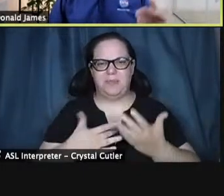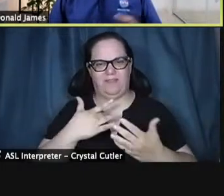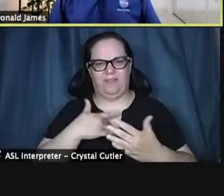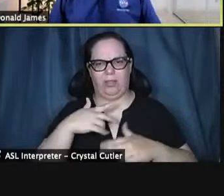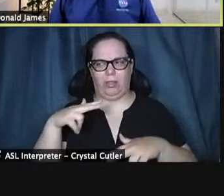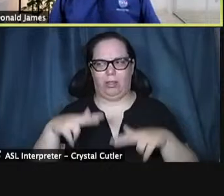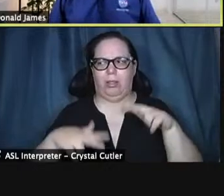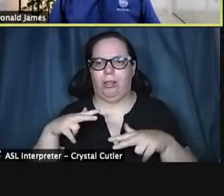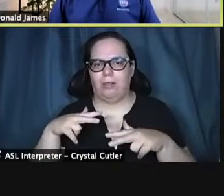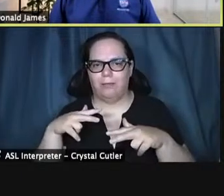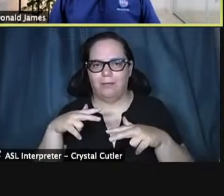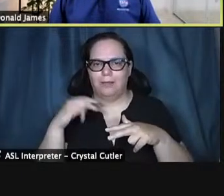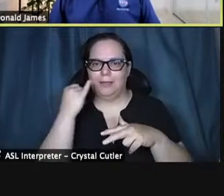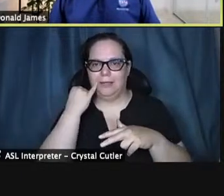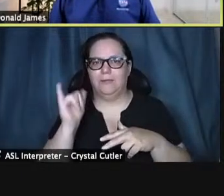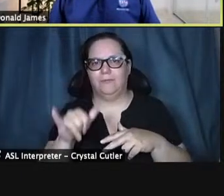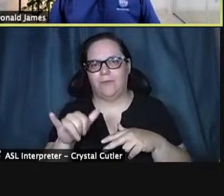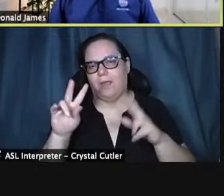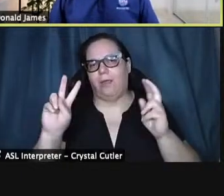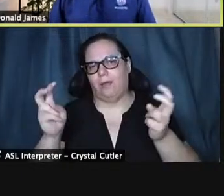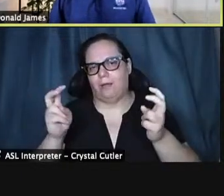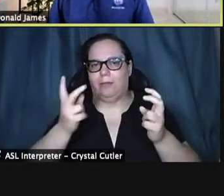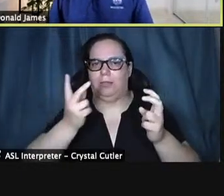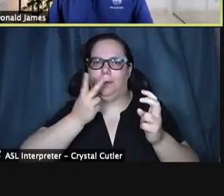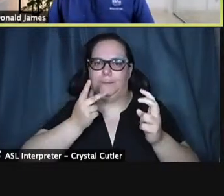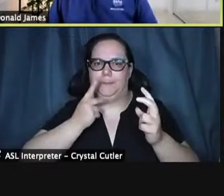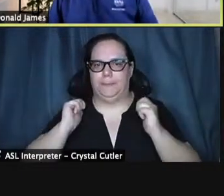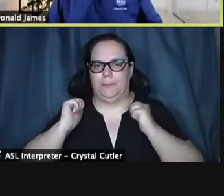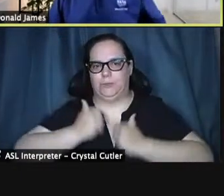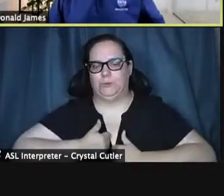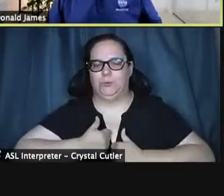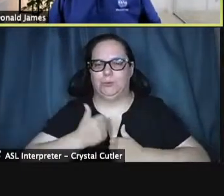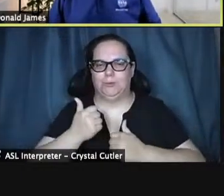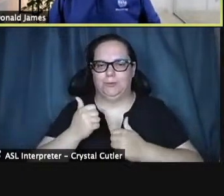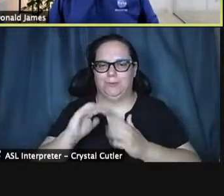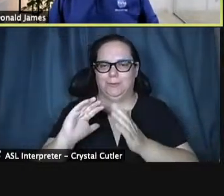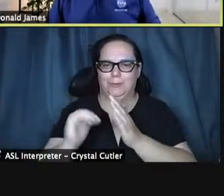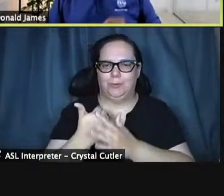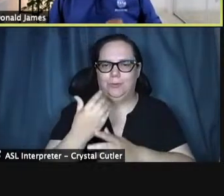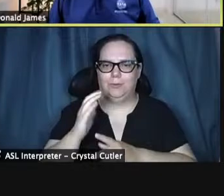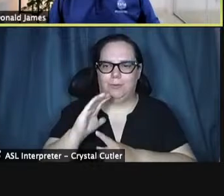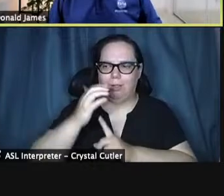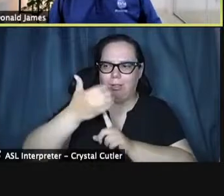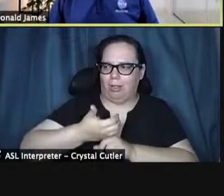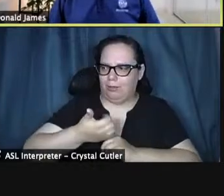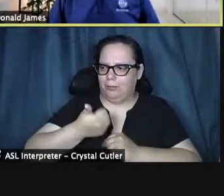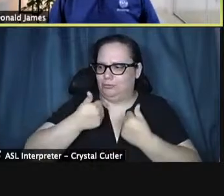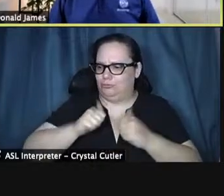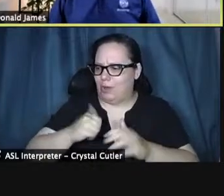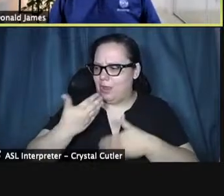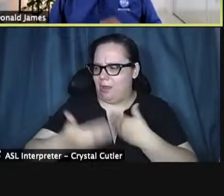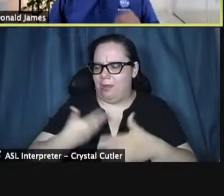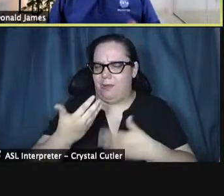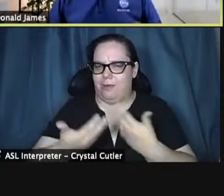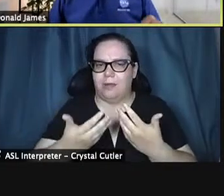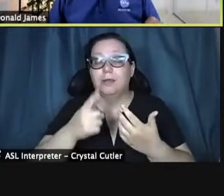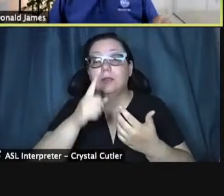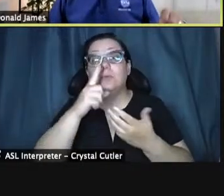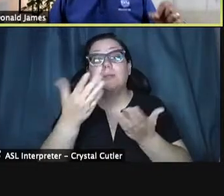the proverbial suit. And the pink suit I'm asking you to try on today is this.